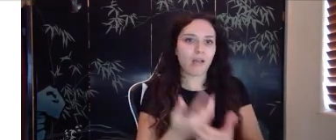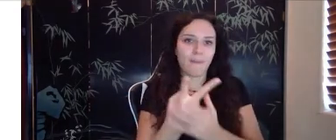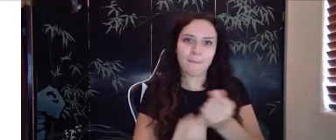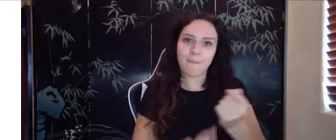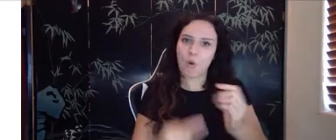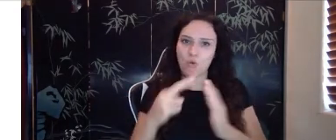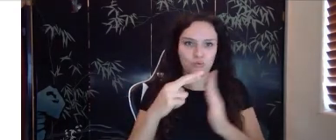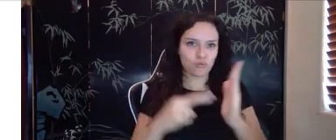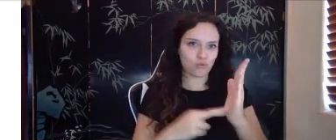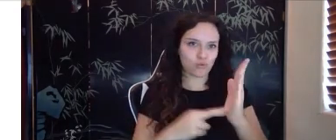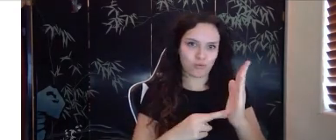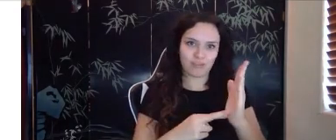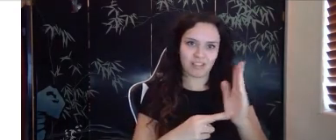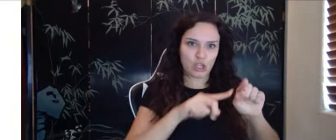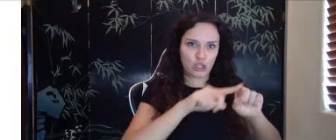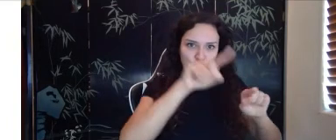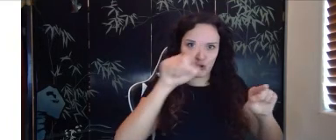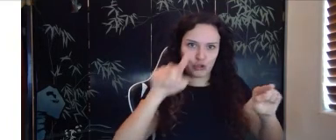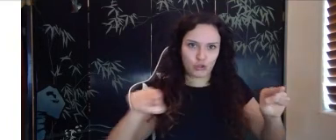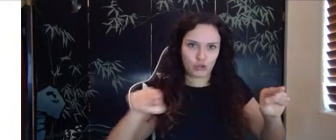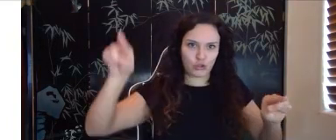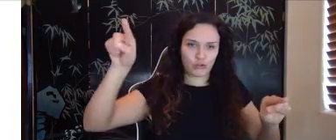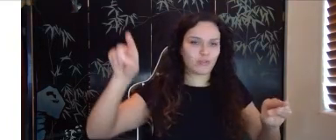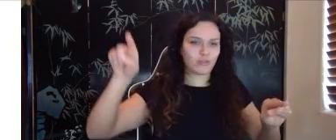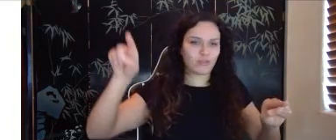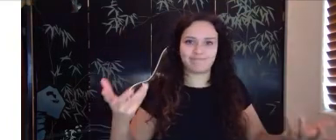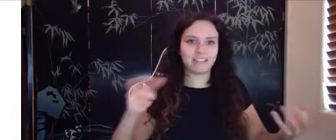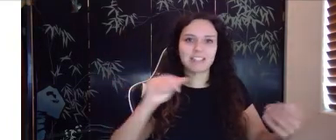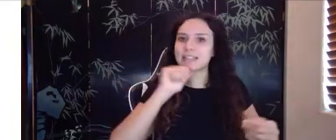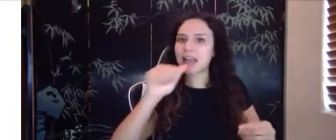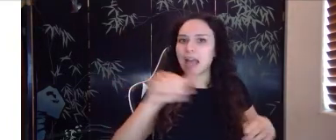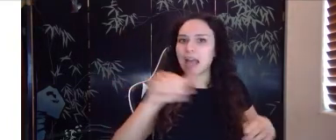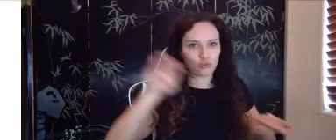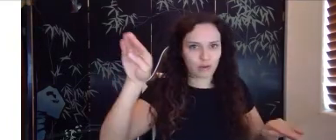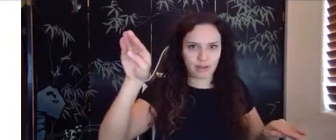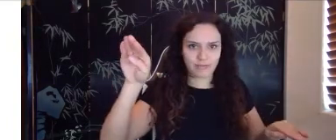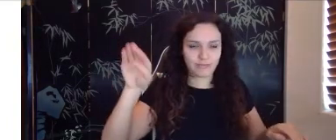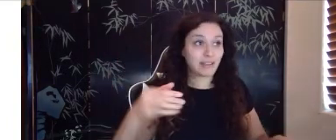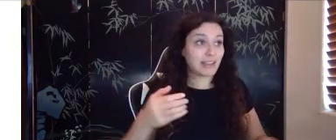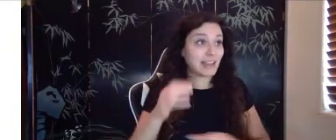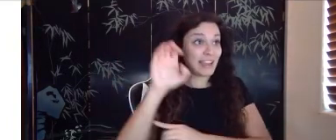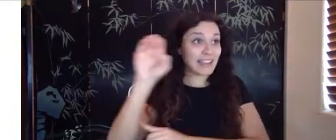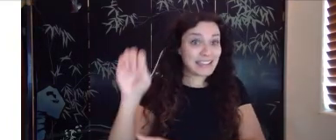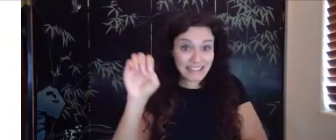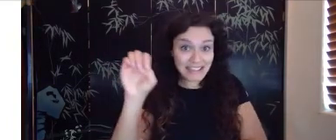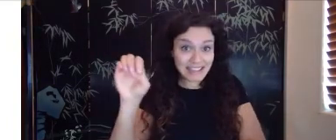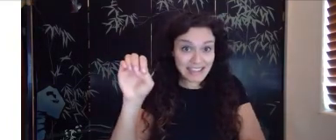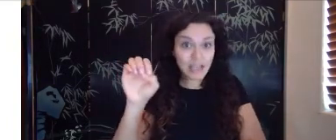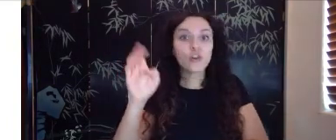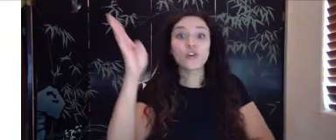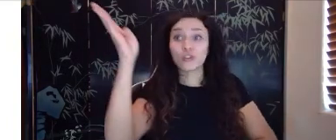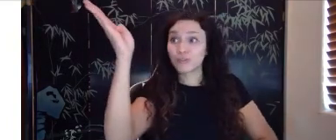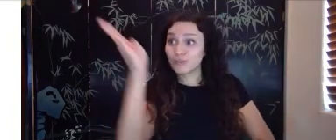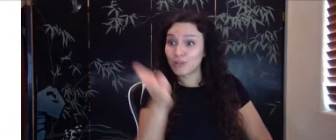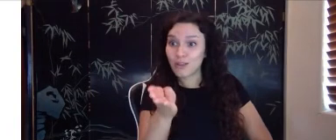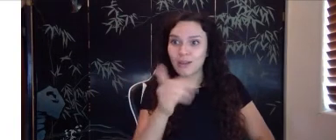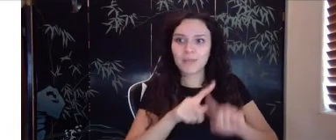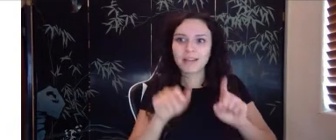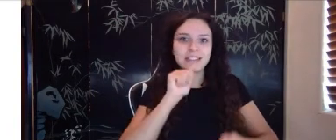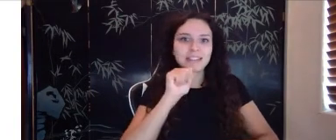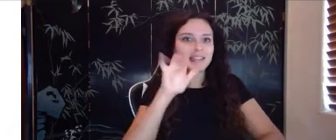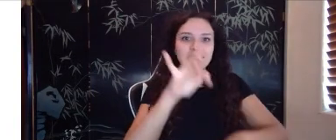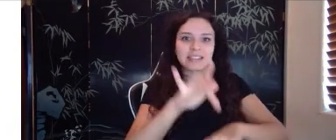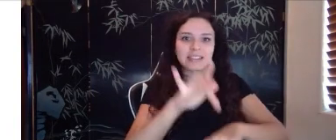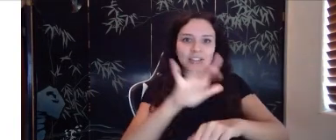because it does not follow both rules. It is not a straight line, it's curved. E, straight line, but not